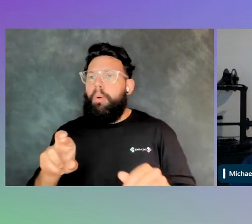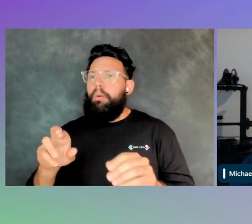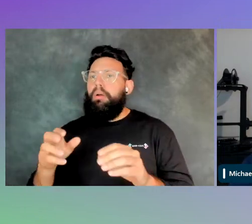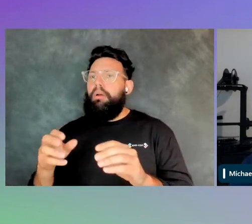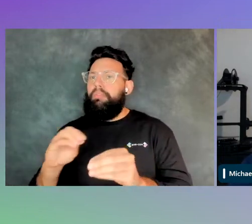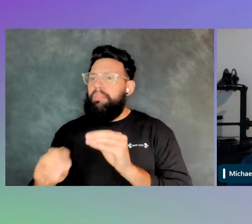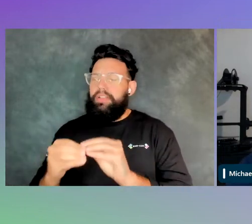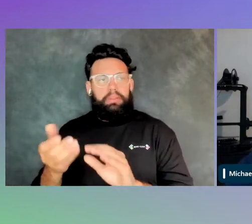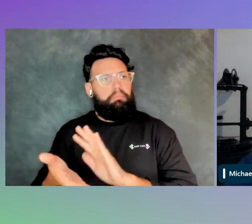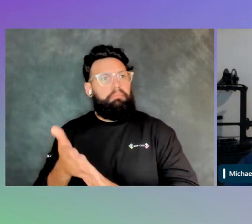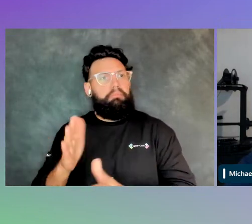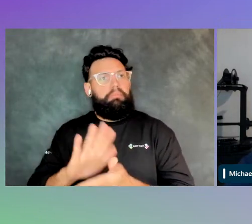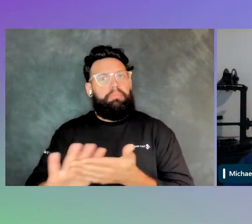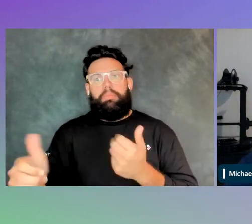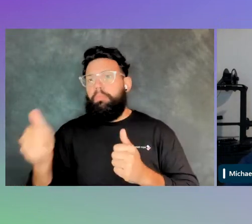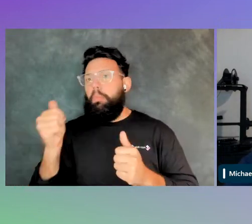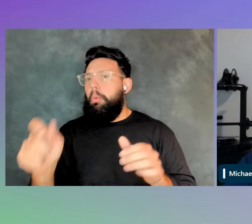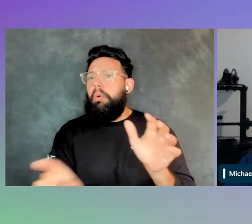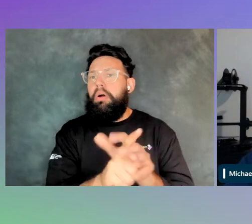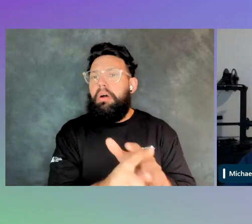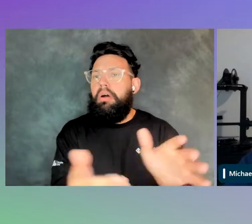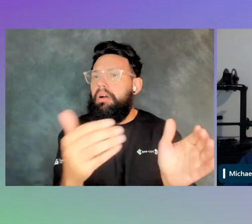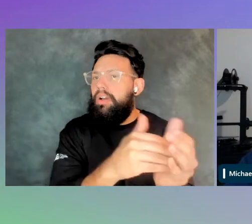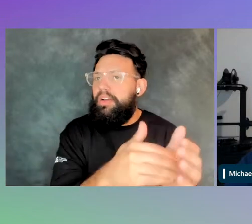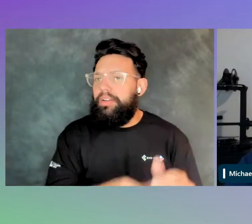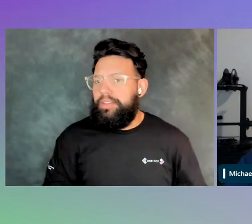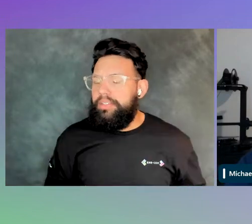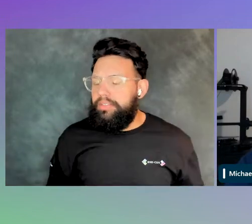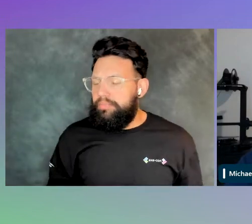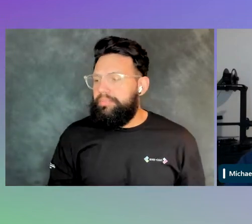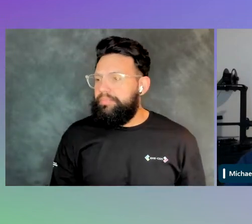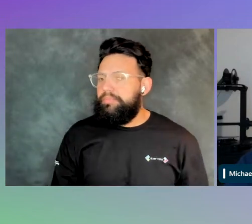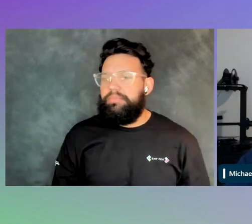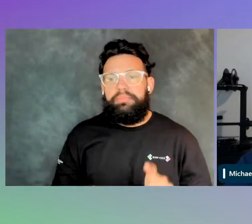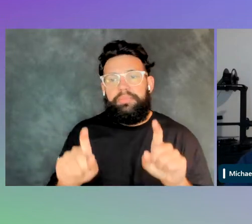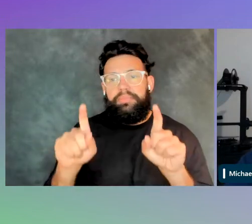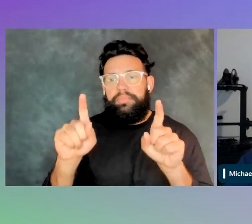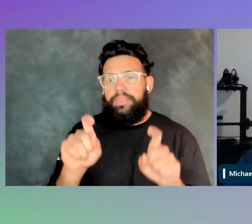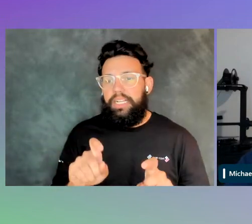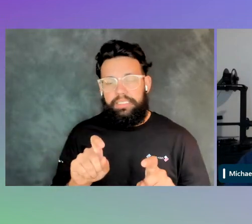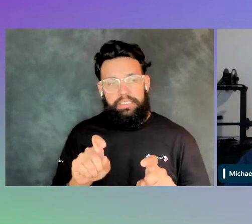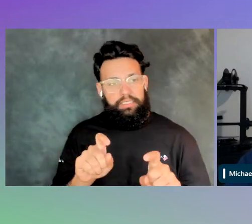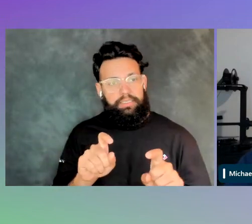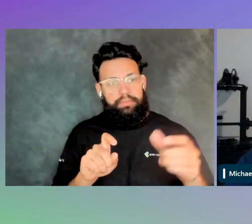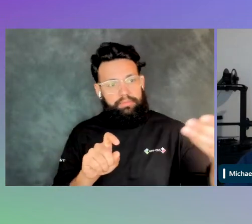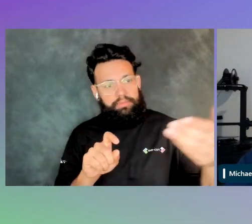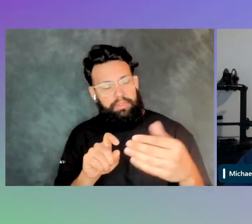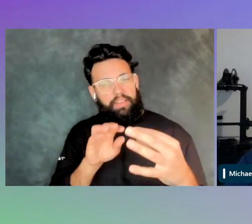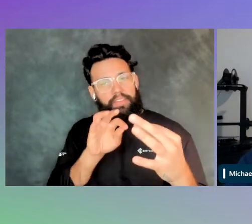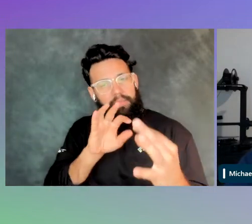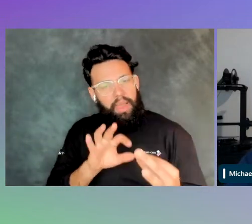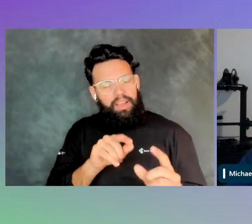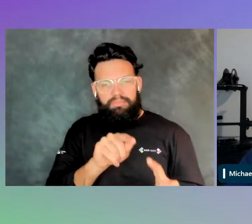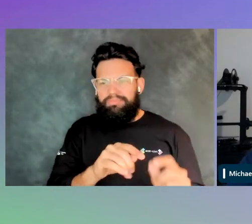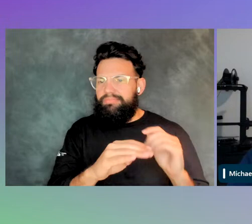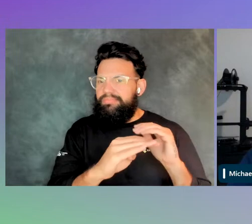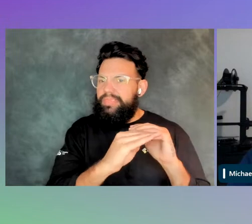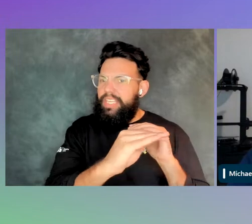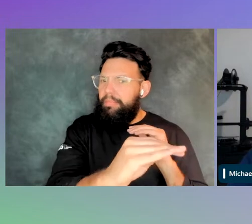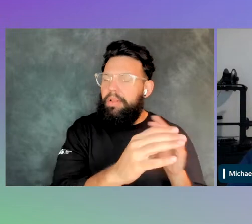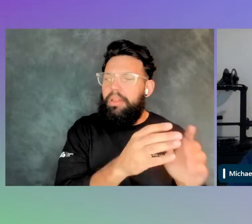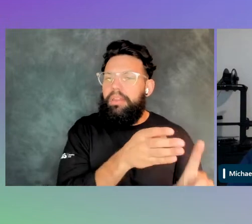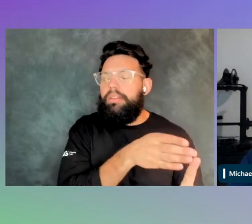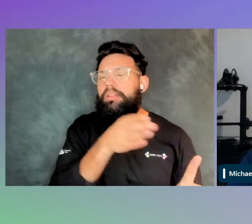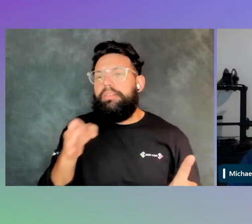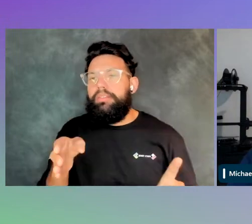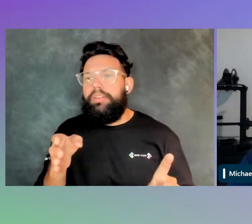The test feedback is, in my experience, quite stable, but with component tests more